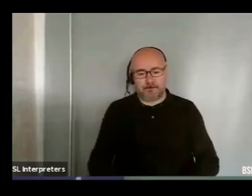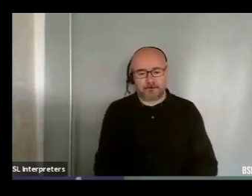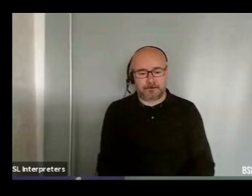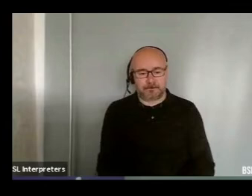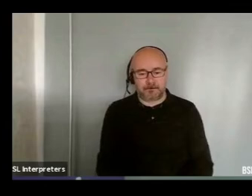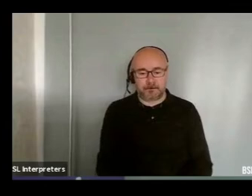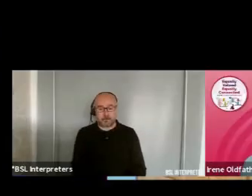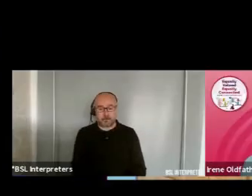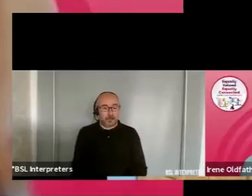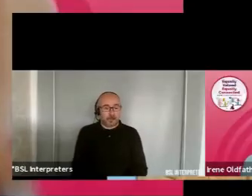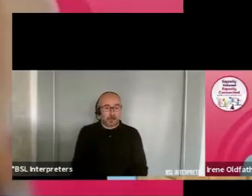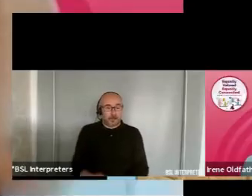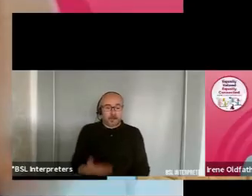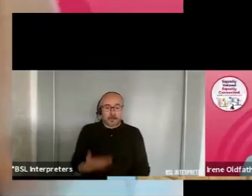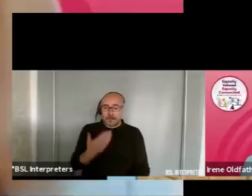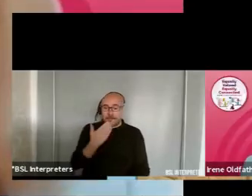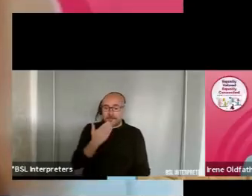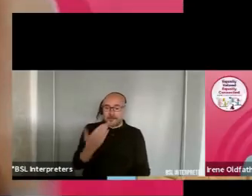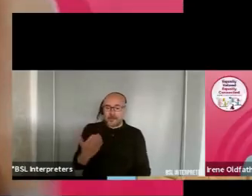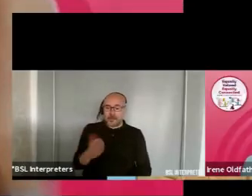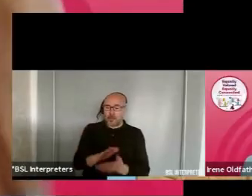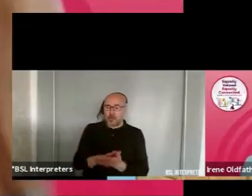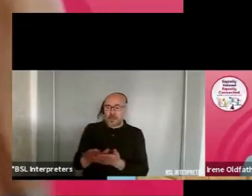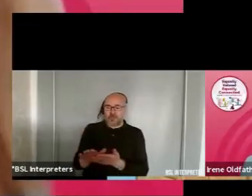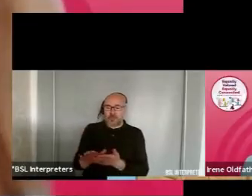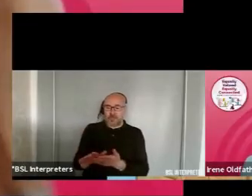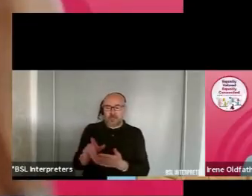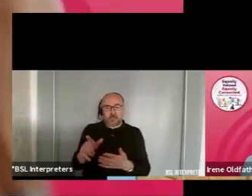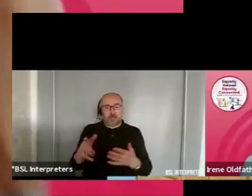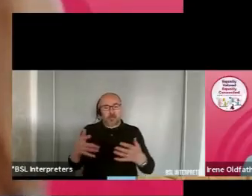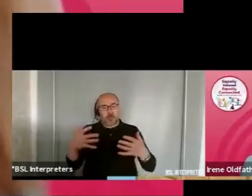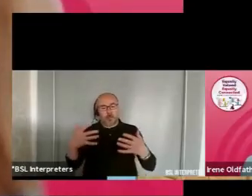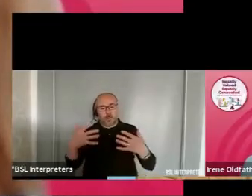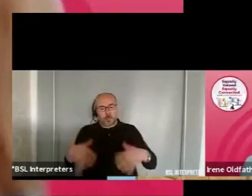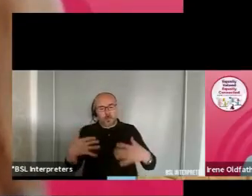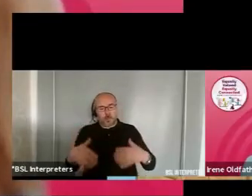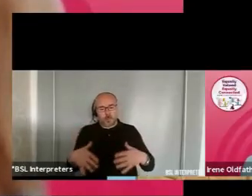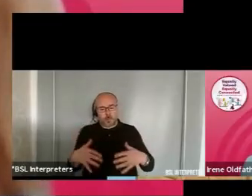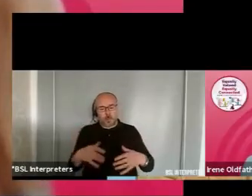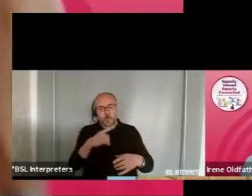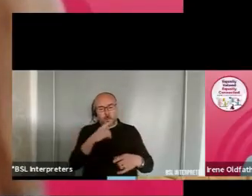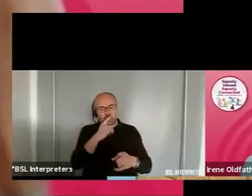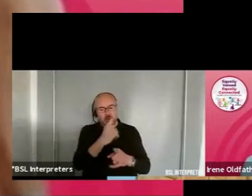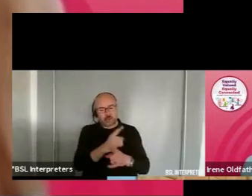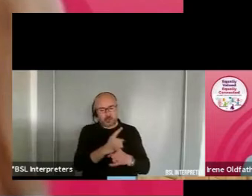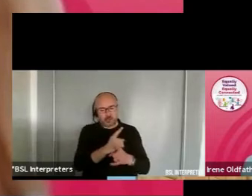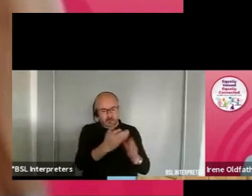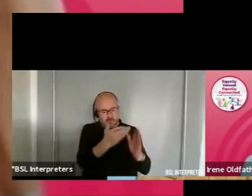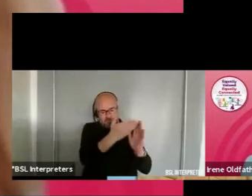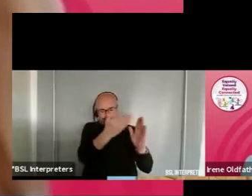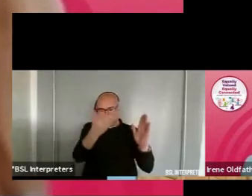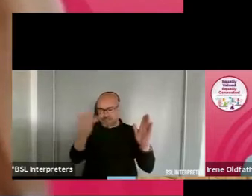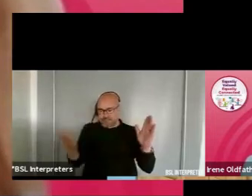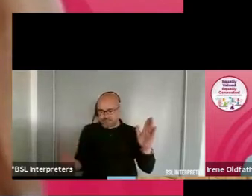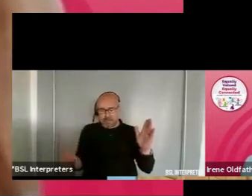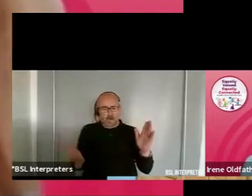Thanks very much, Henry. I mean, that was such a comprehensive analysis of the challenges that we've faced over